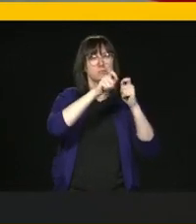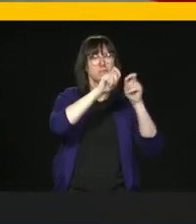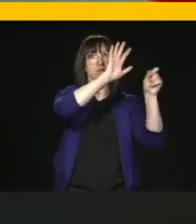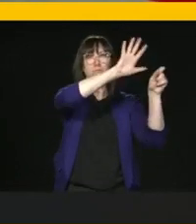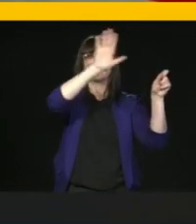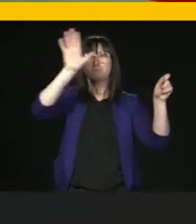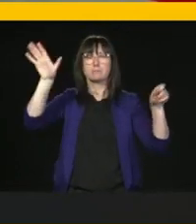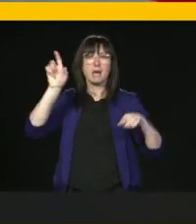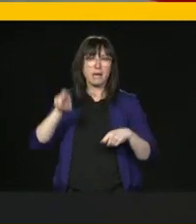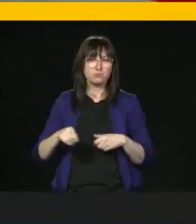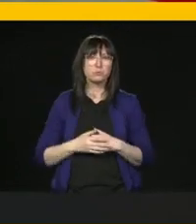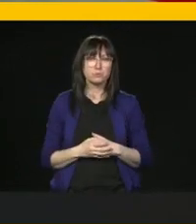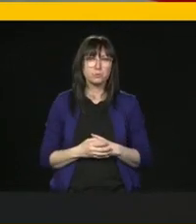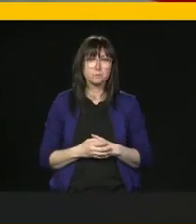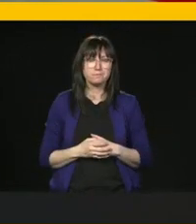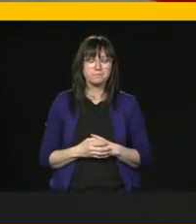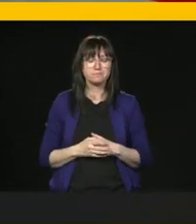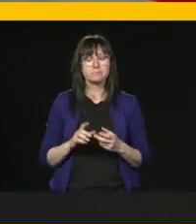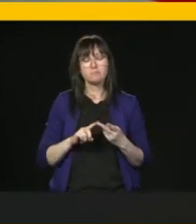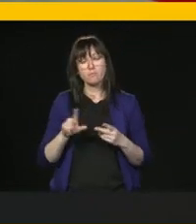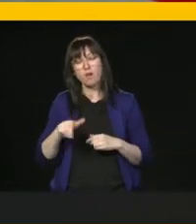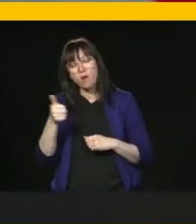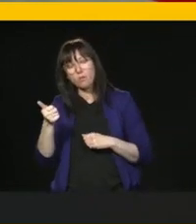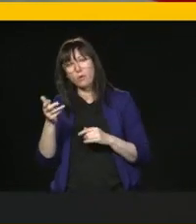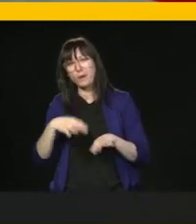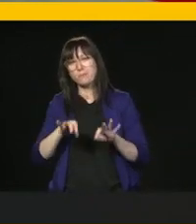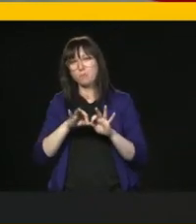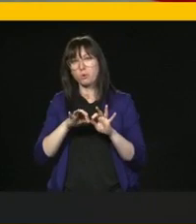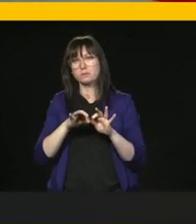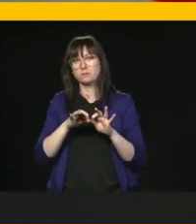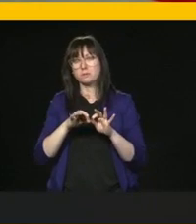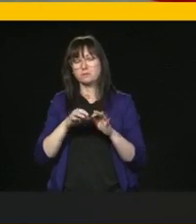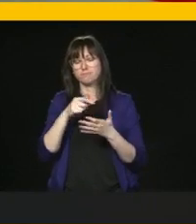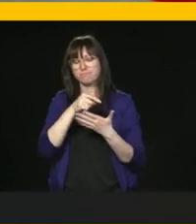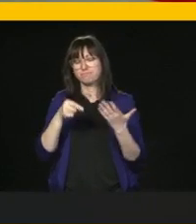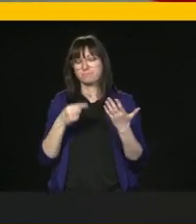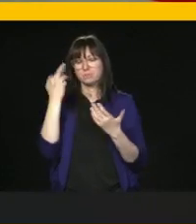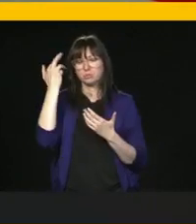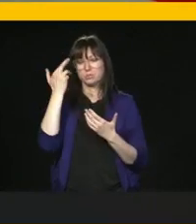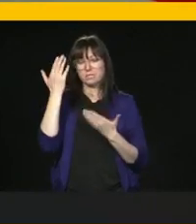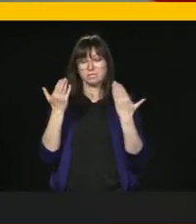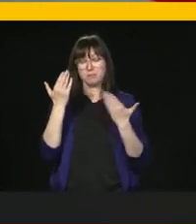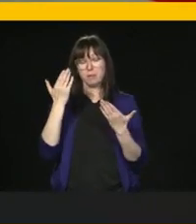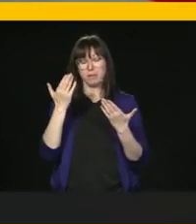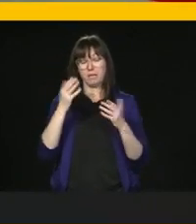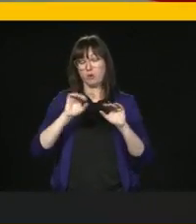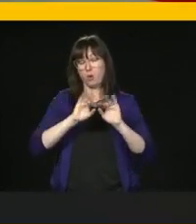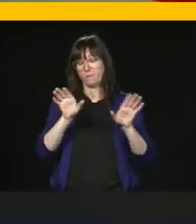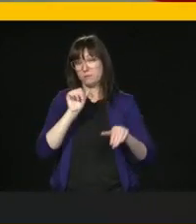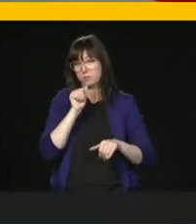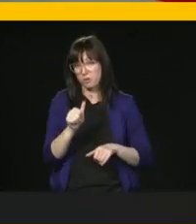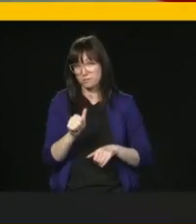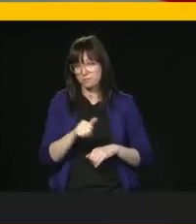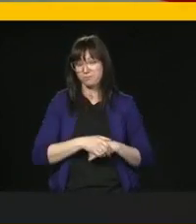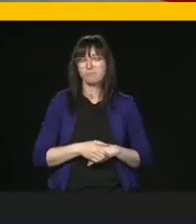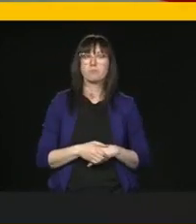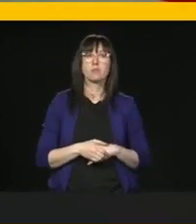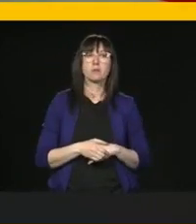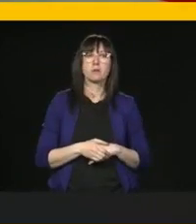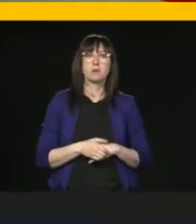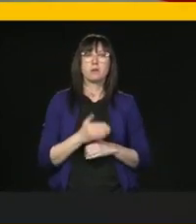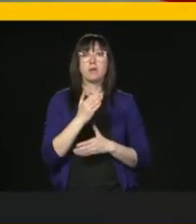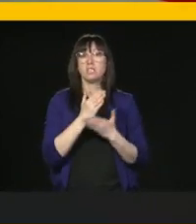underlying criteria or factors that may not be immediately obvious. Some of these measures might be temporary because they're coping